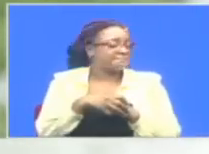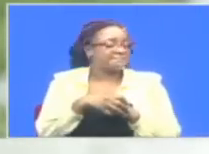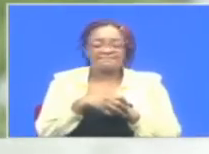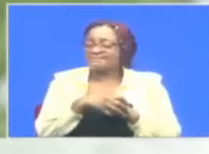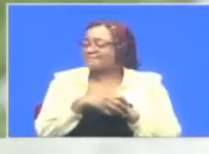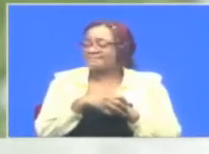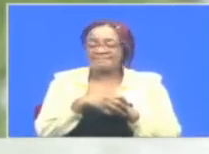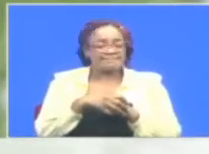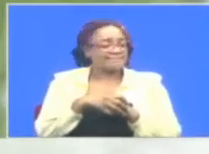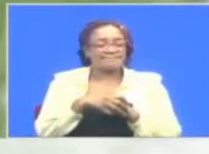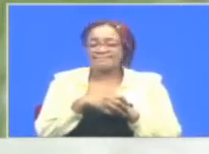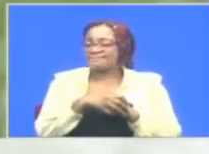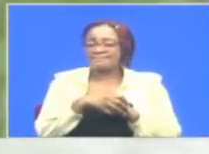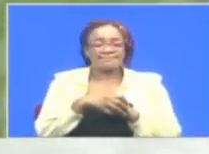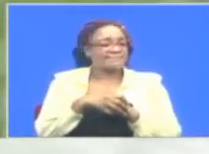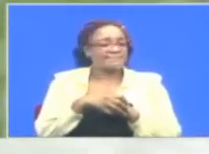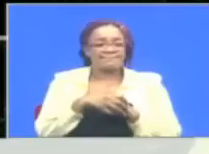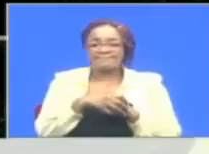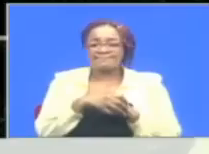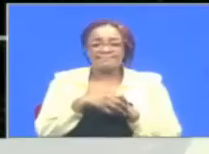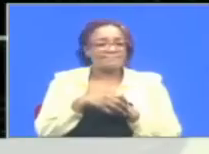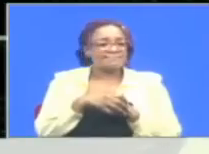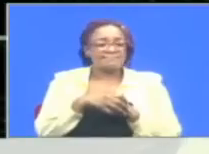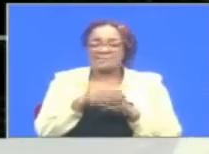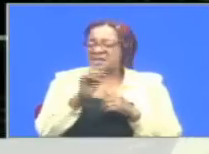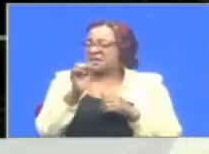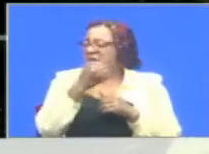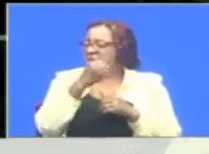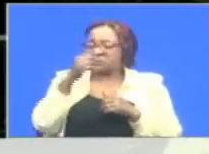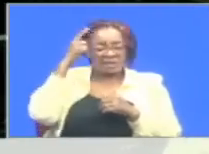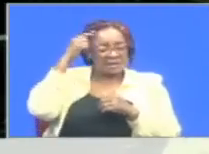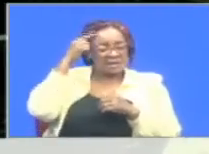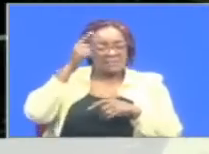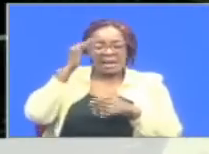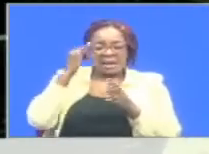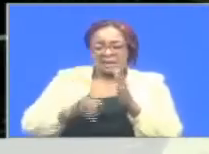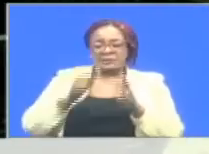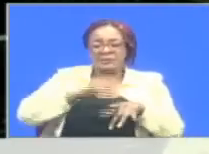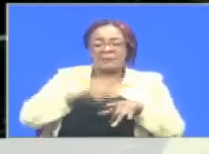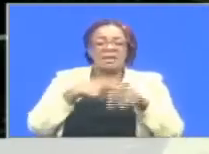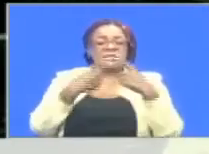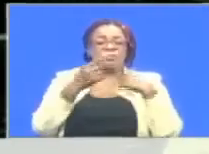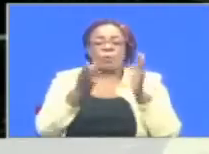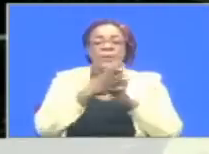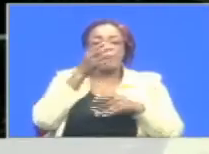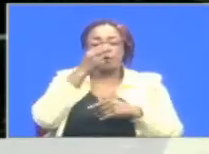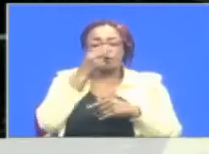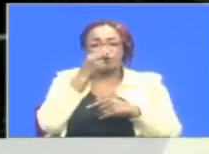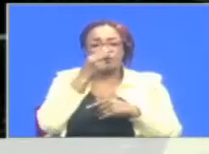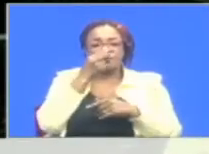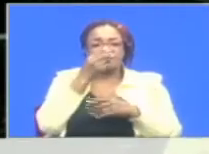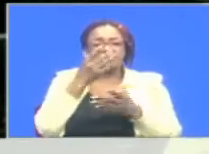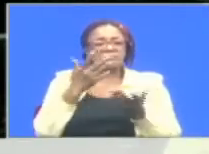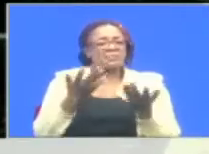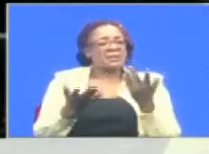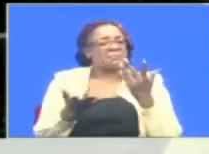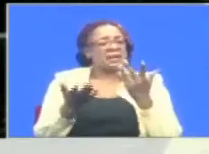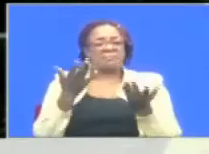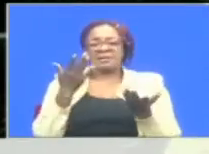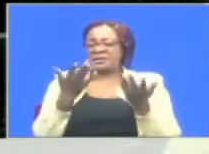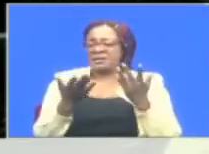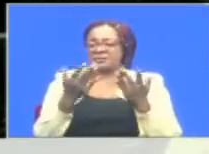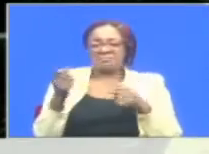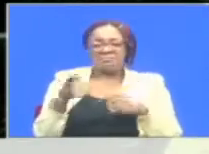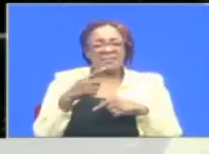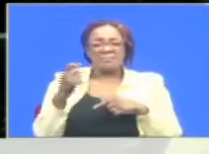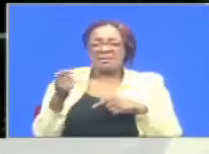hasn't. I can't remember when I last spoke to William Ruto. It's probably a couple of